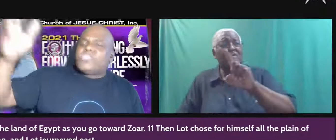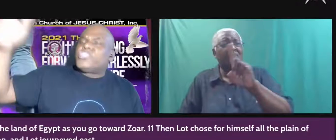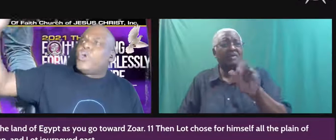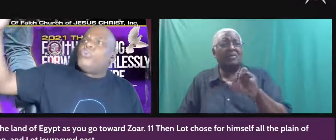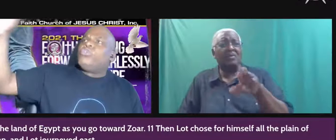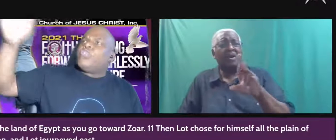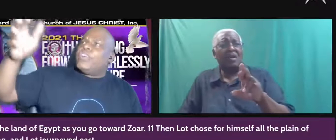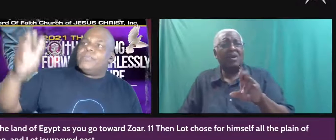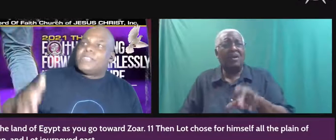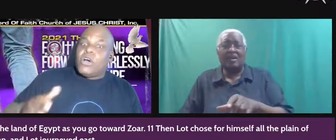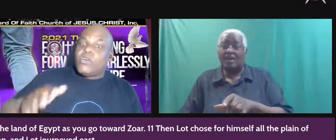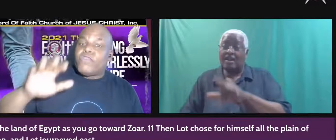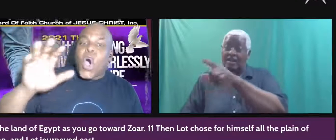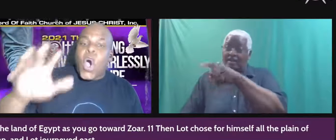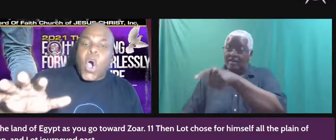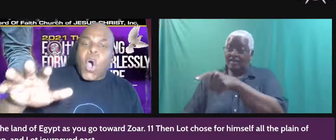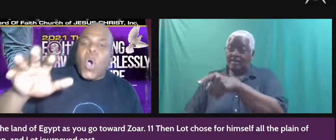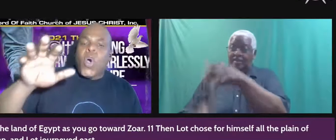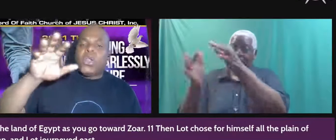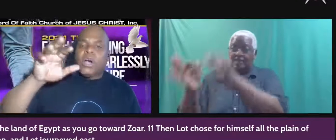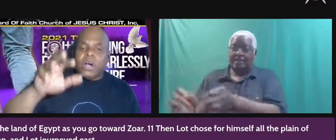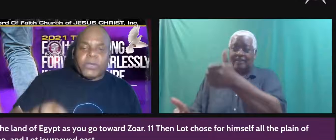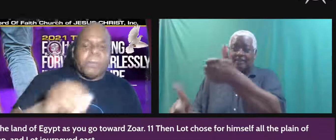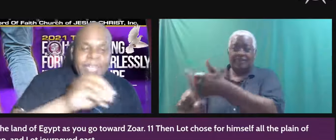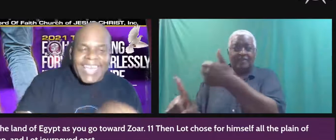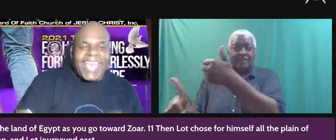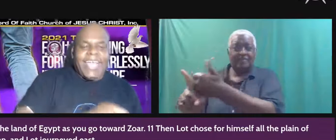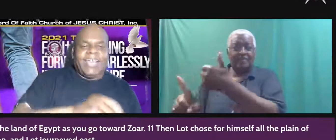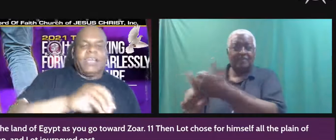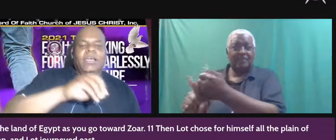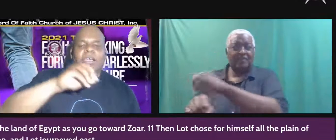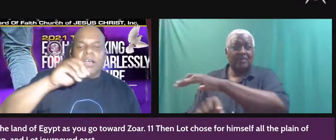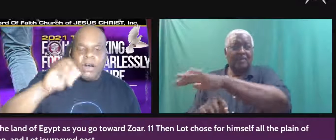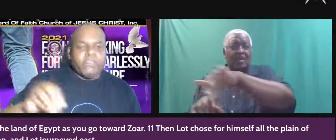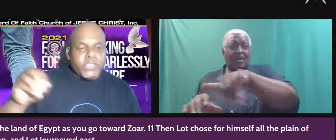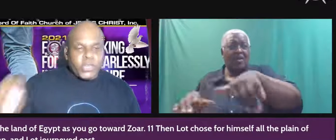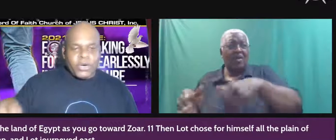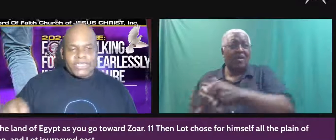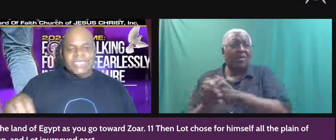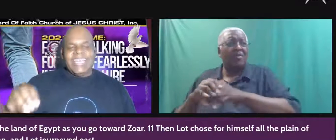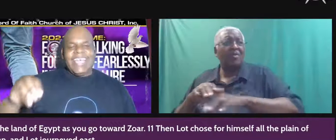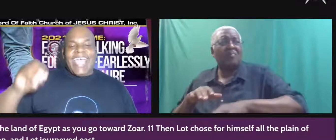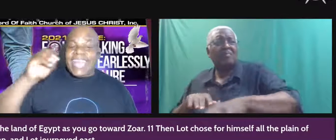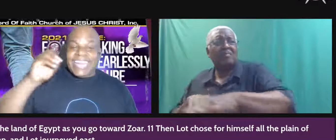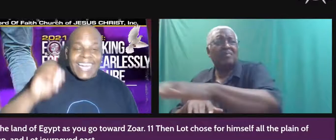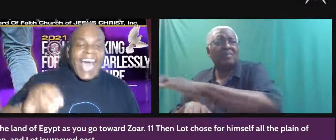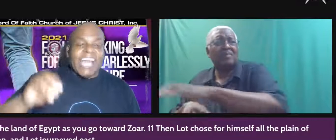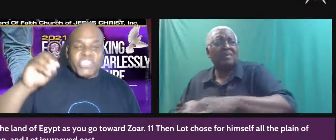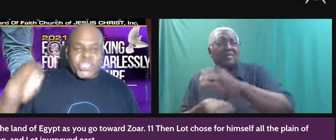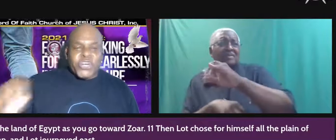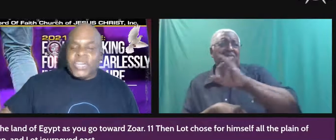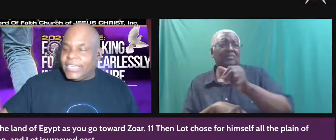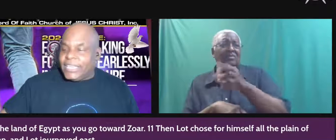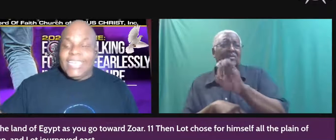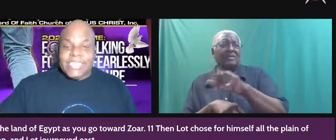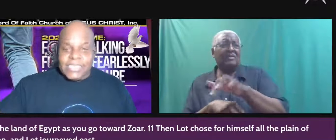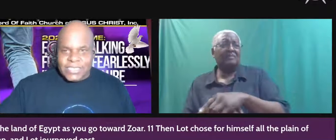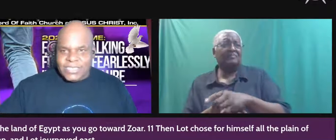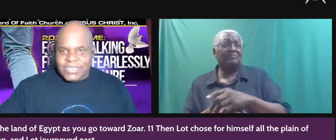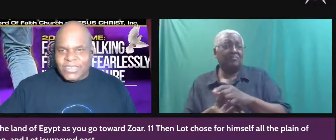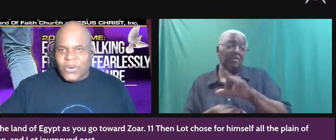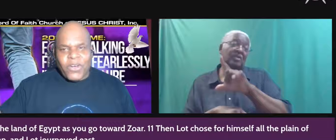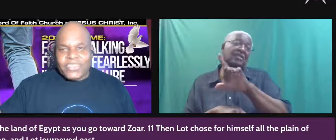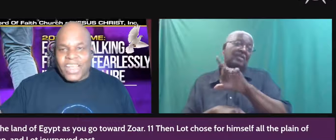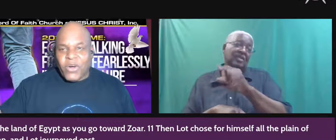Then Lot chose for himself all the plain of Jordan, and Lot journeyed